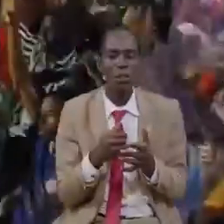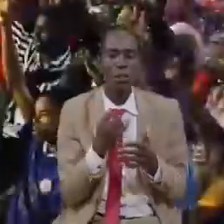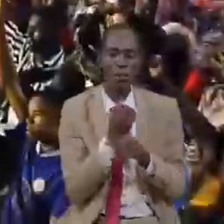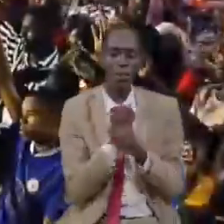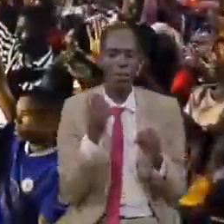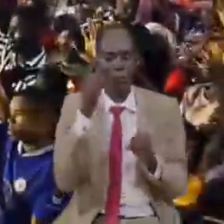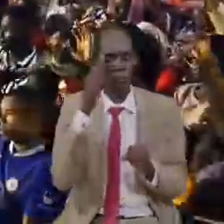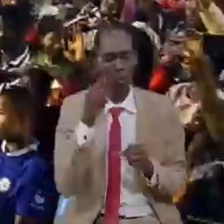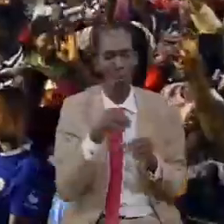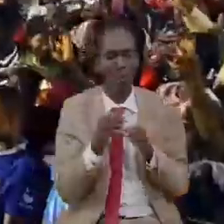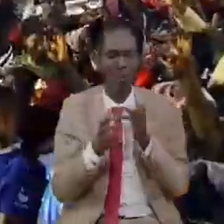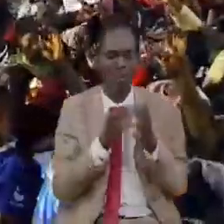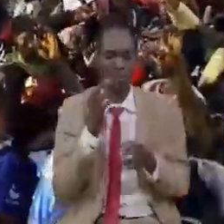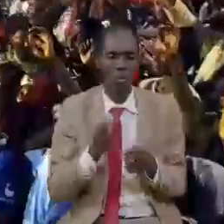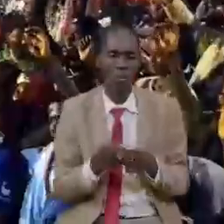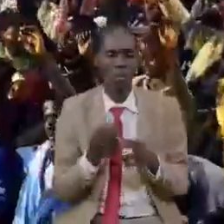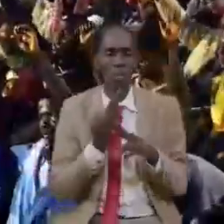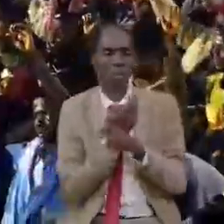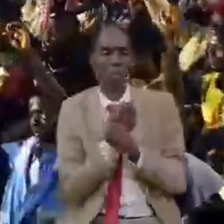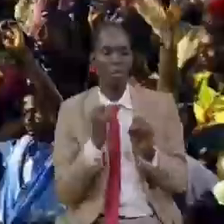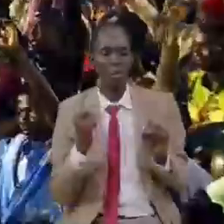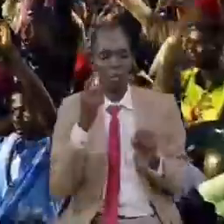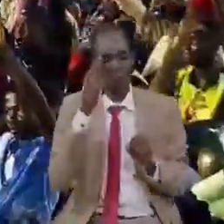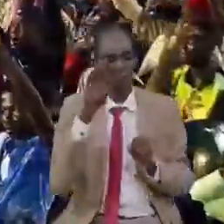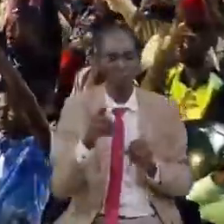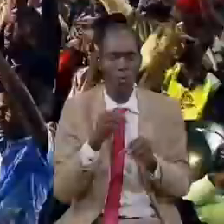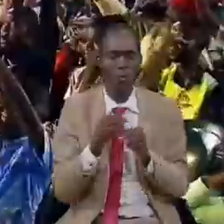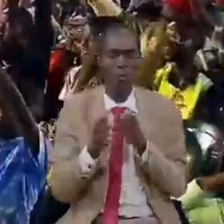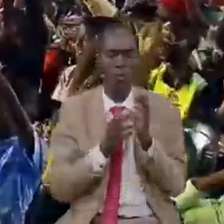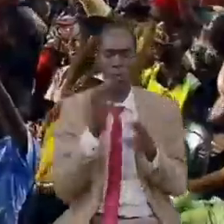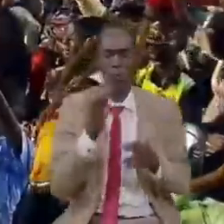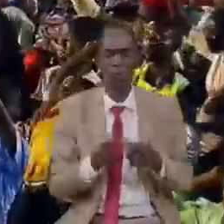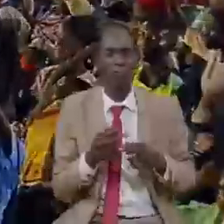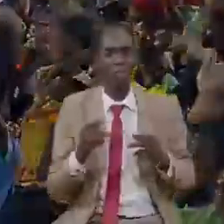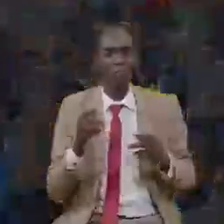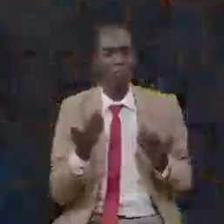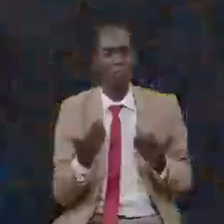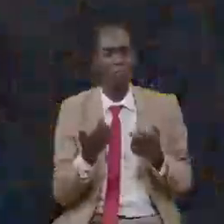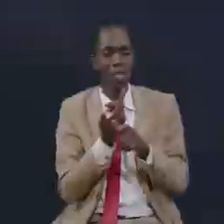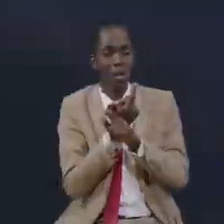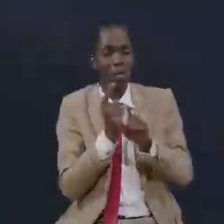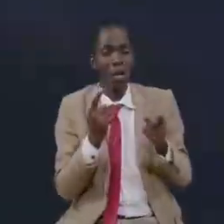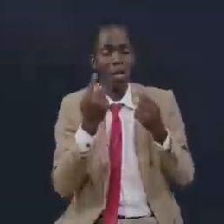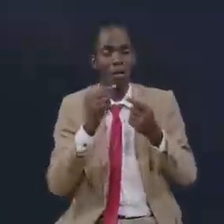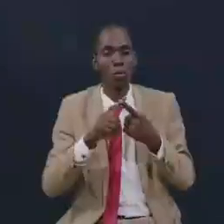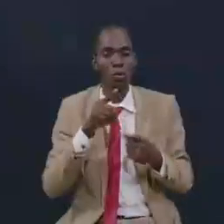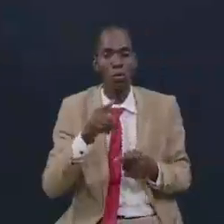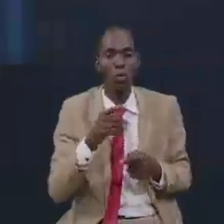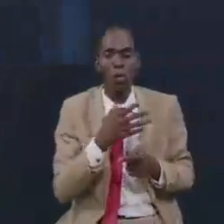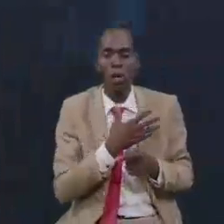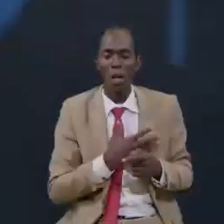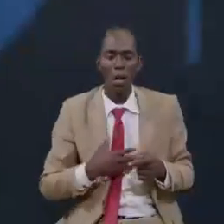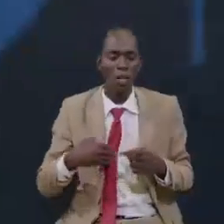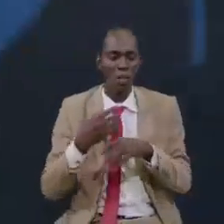you. Release for you. Liberation has come for you. And deliverance has come for